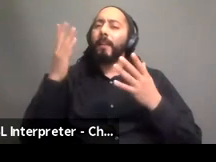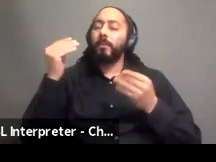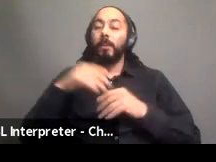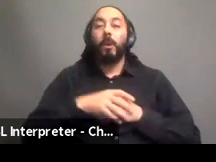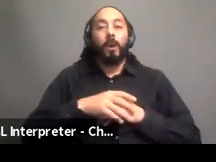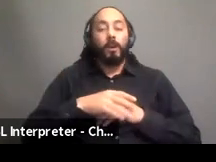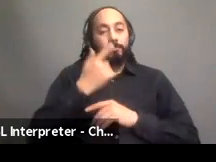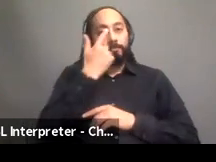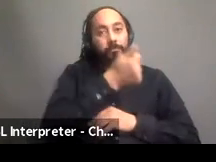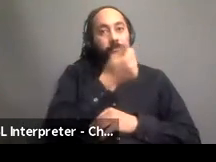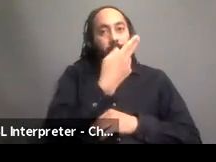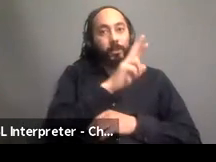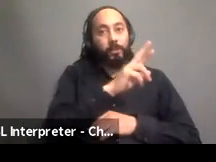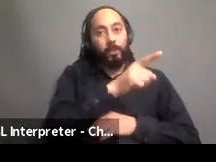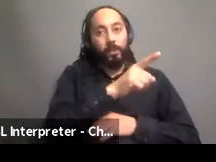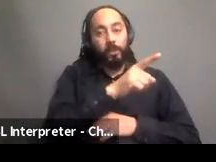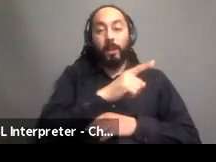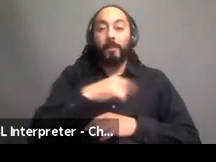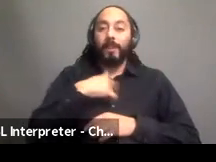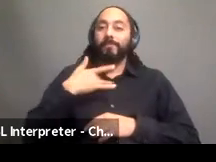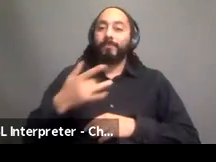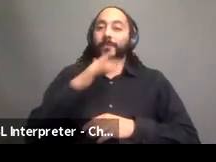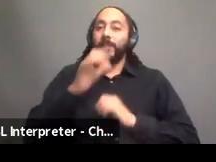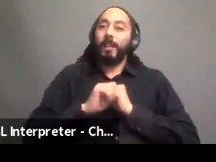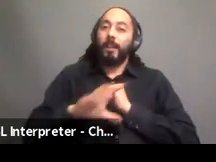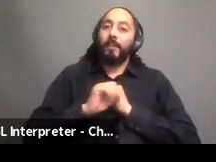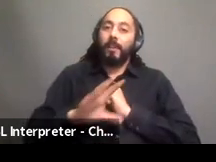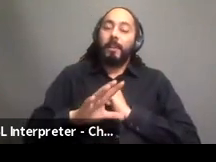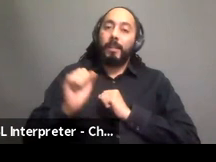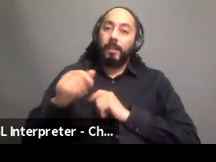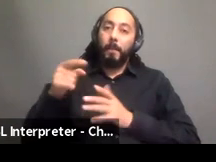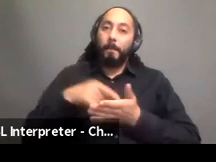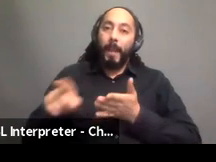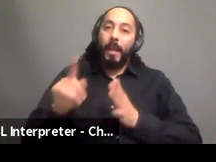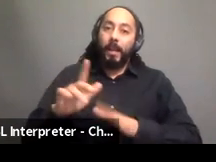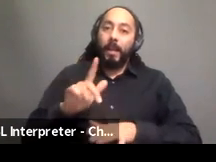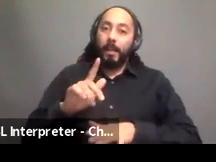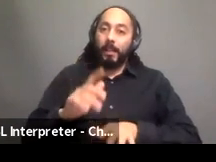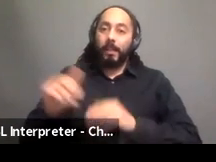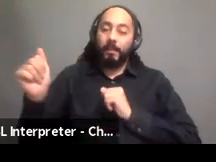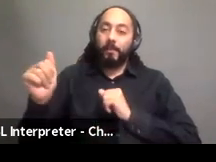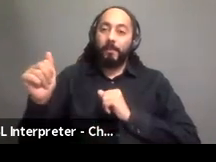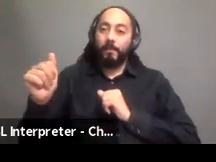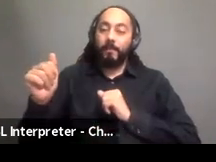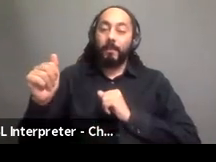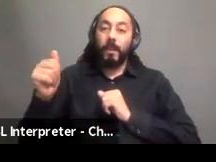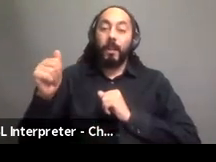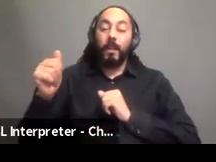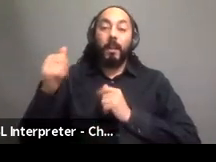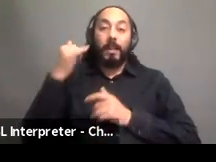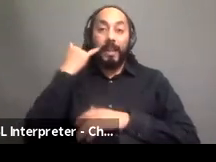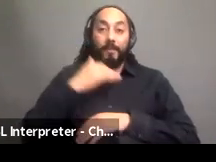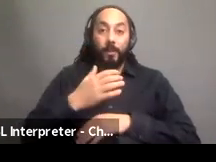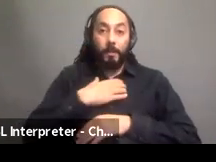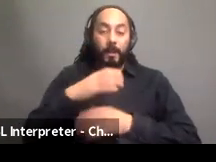don't usually advertise their obligation to possibly put you on a paid leave of absence if you're making a complaint about sexual